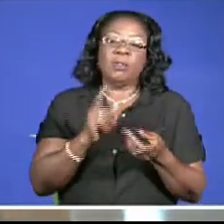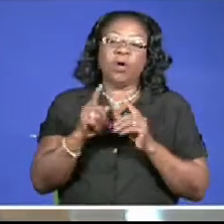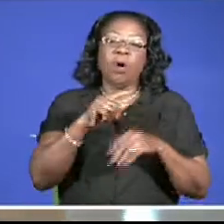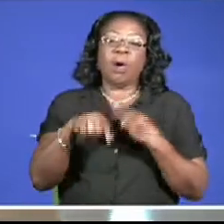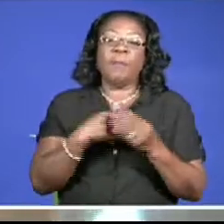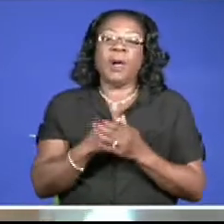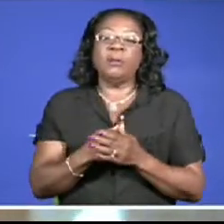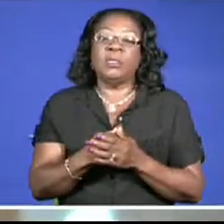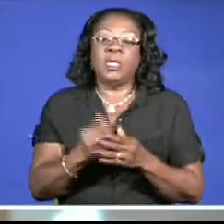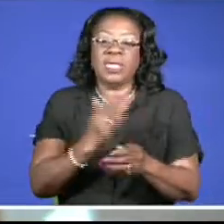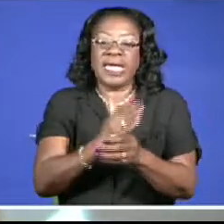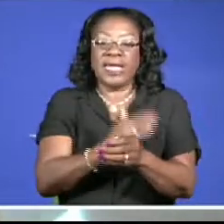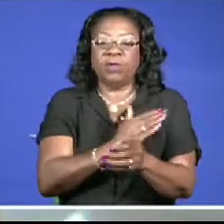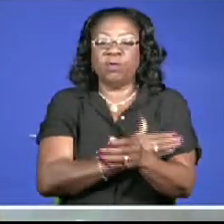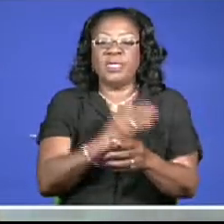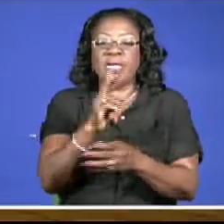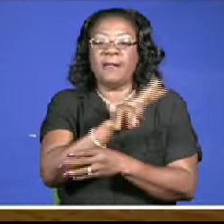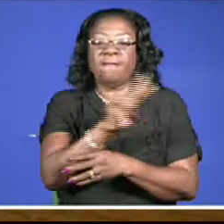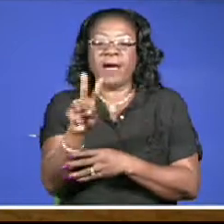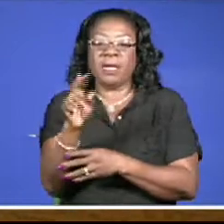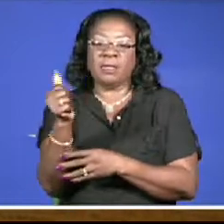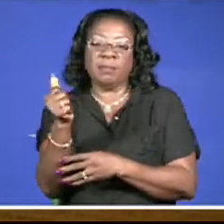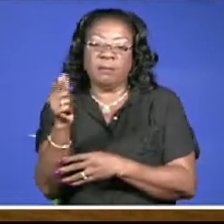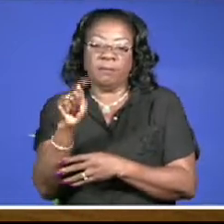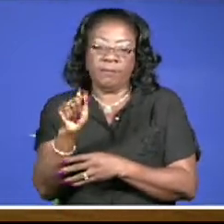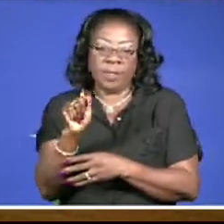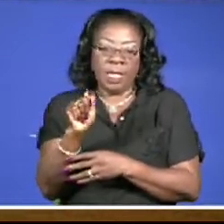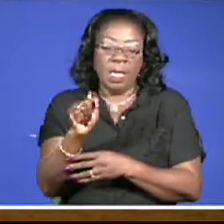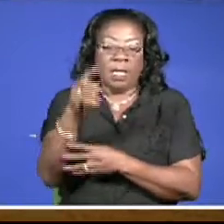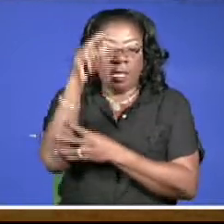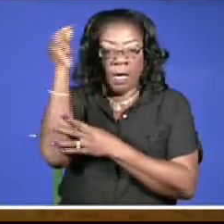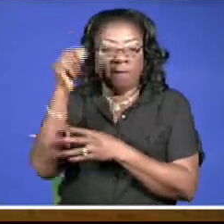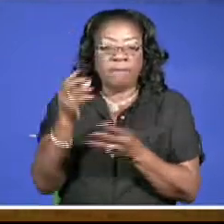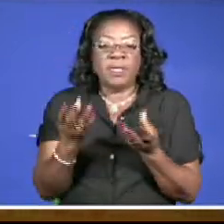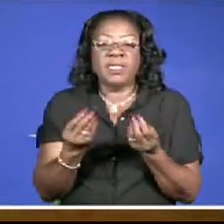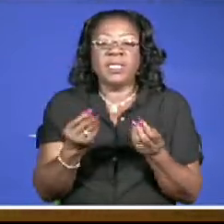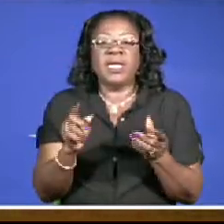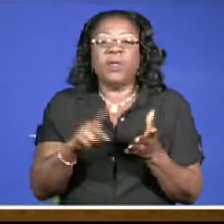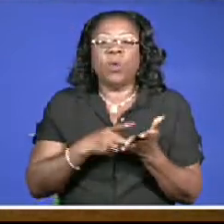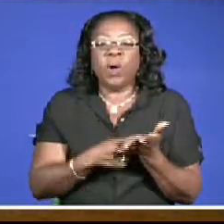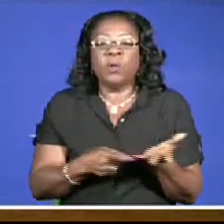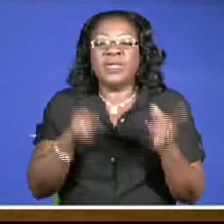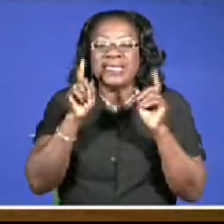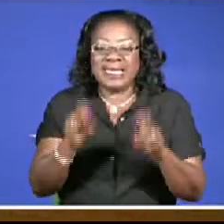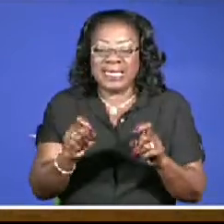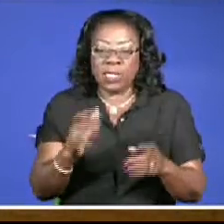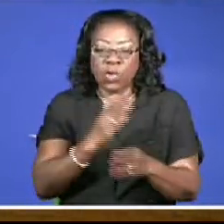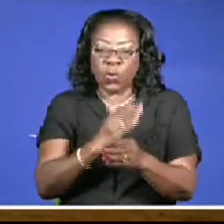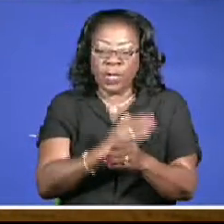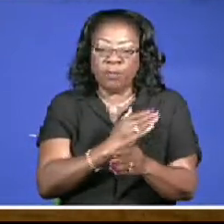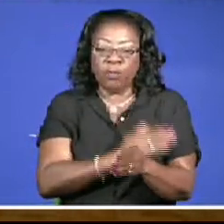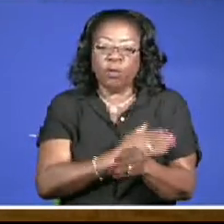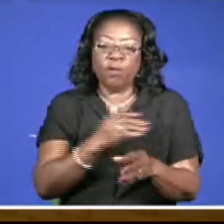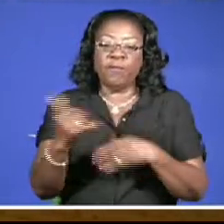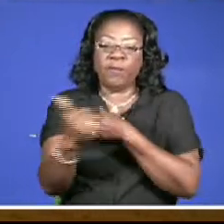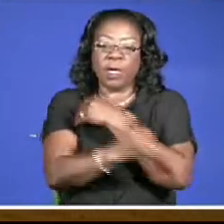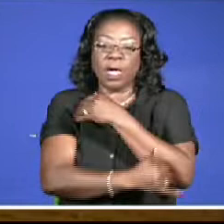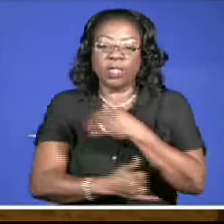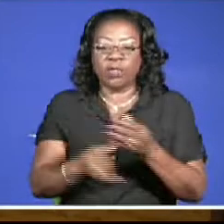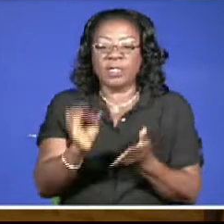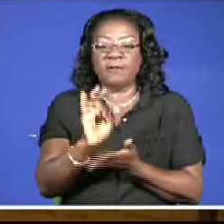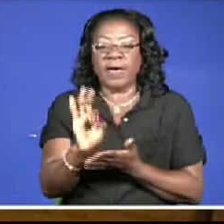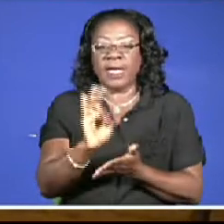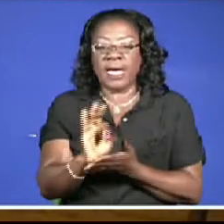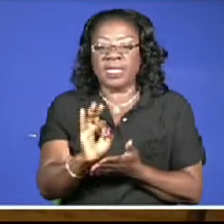7.5 to 12% in this year's budget, the government did what was needed to improve the country's financial standing and